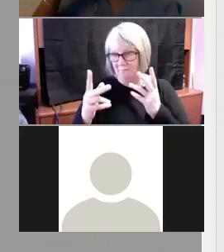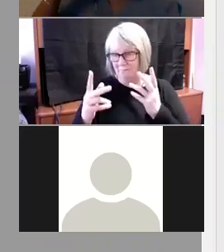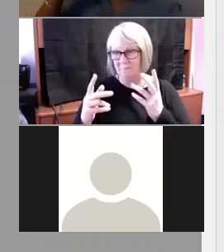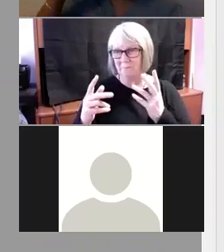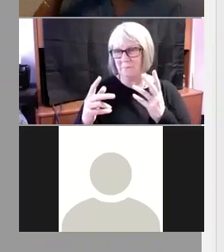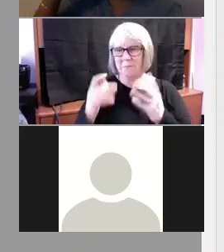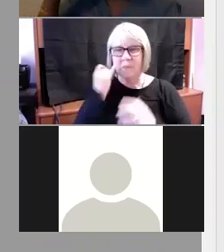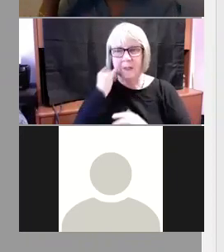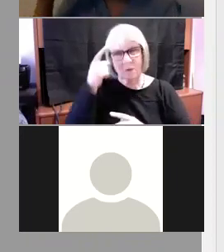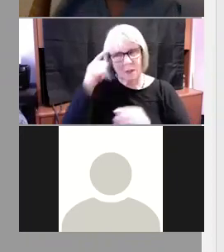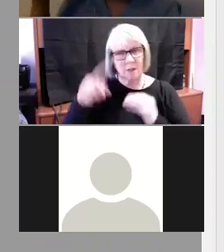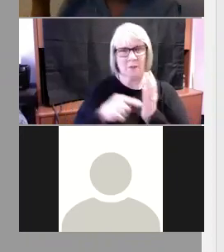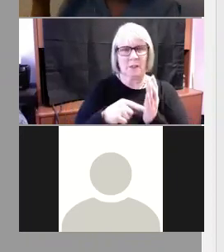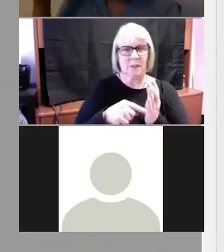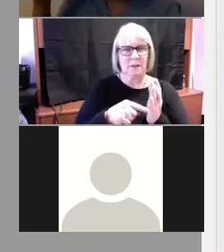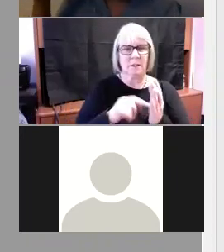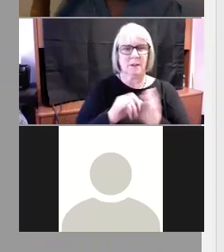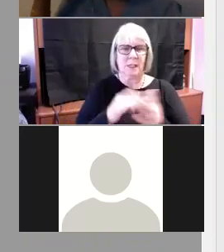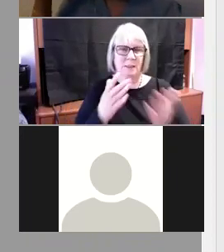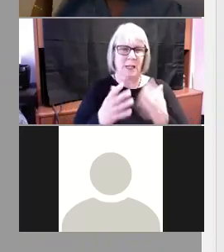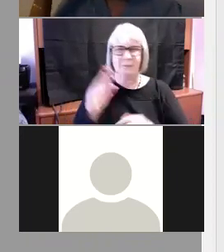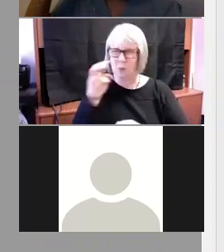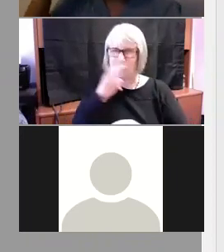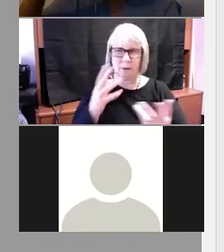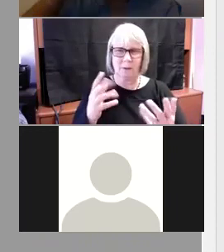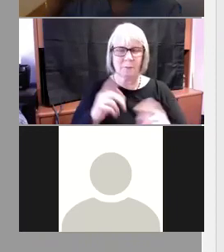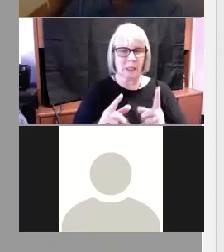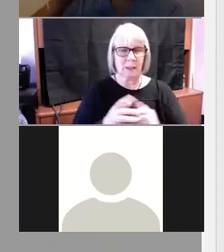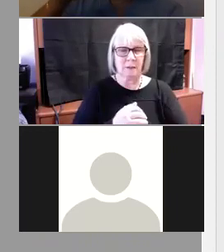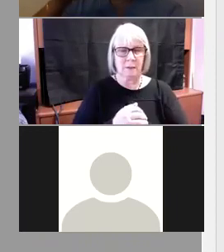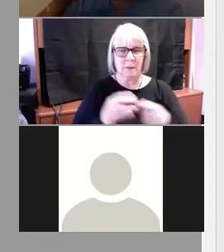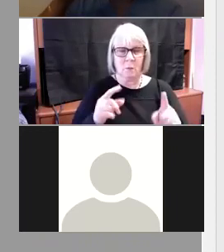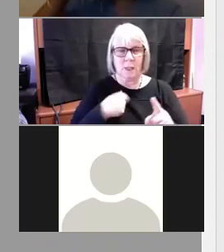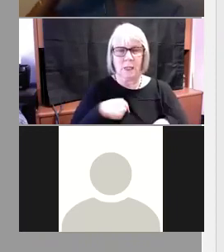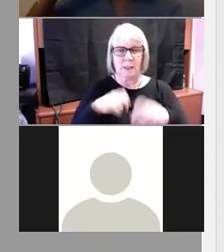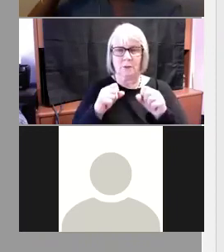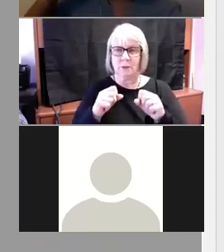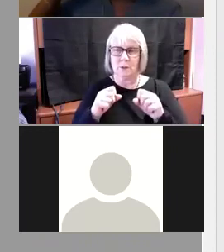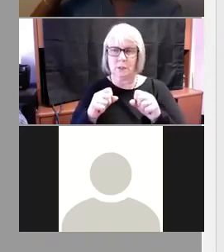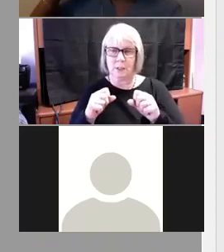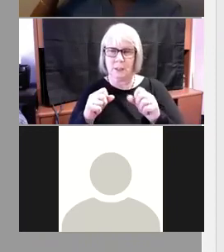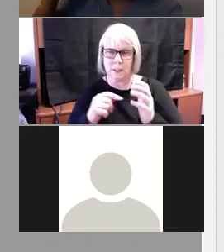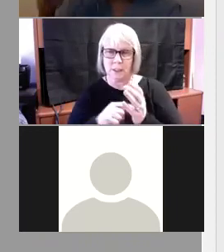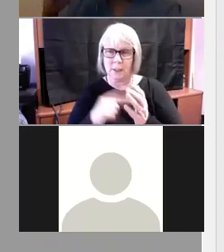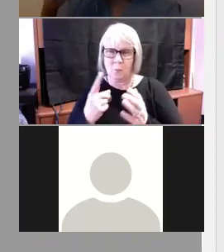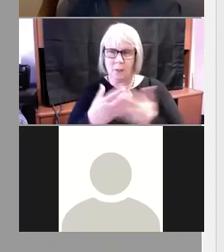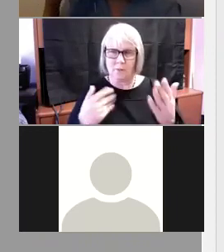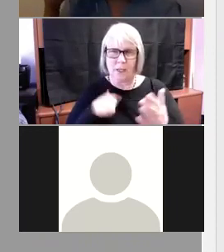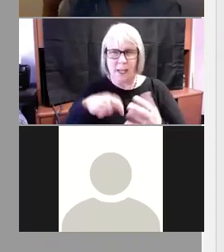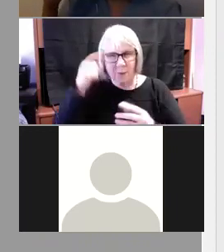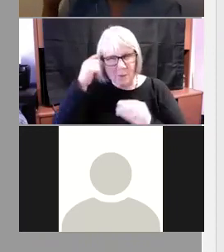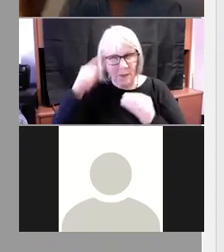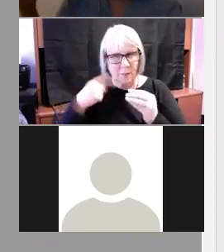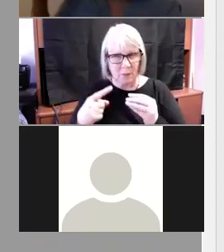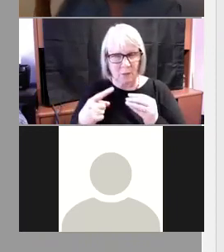If you think about it, that is sort of weird, but when I took my algorithm course, that is one of the things that I had to think about.